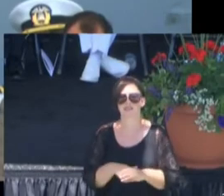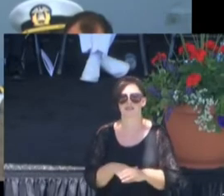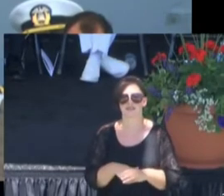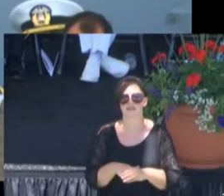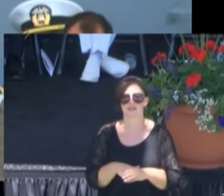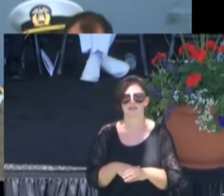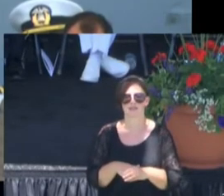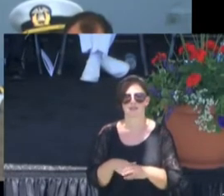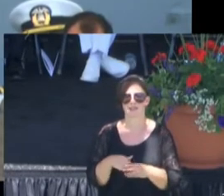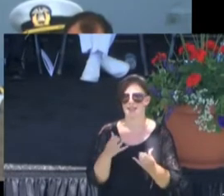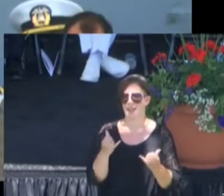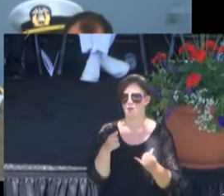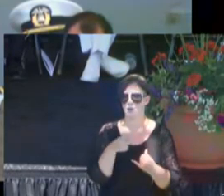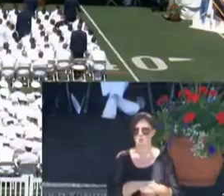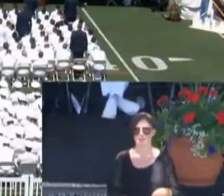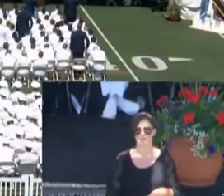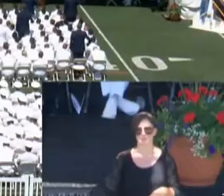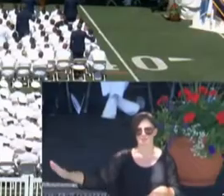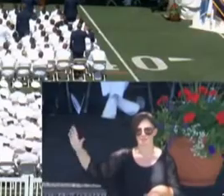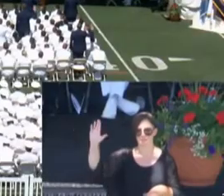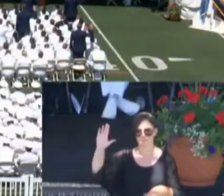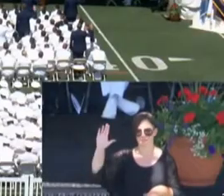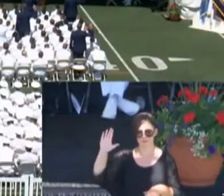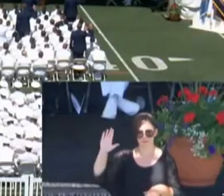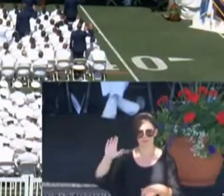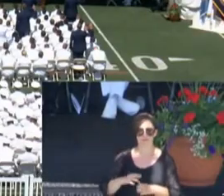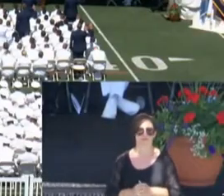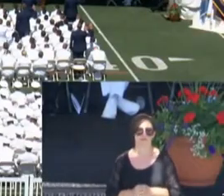get you to raise your right hand.